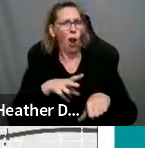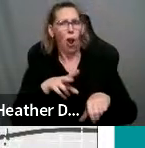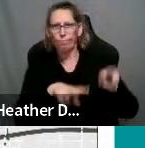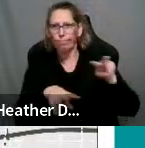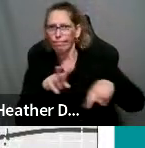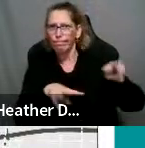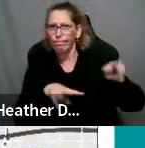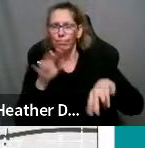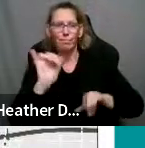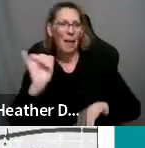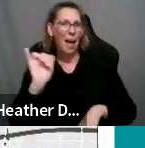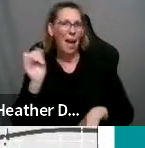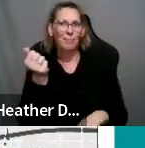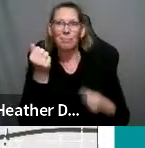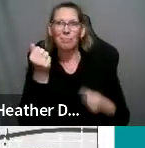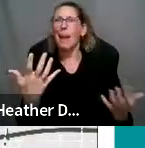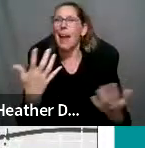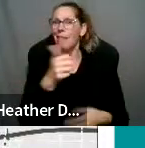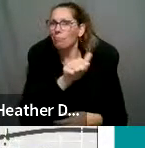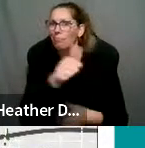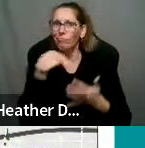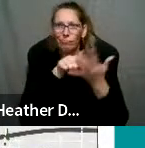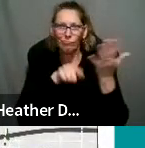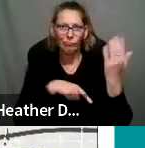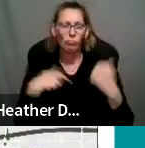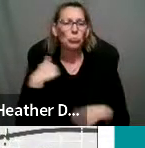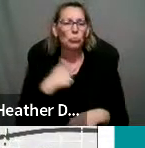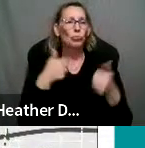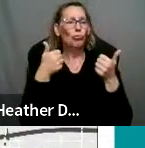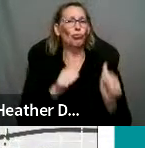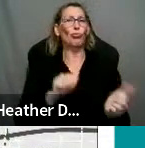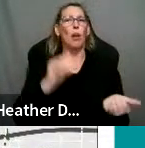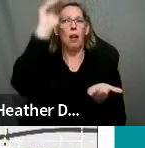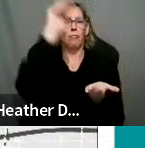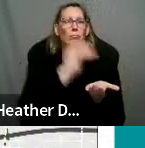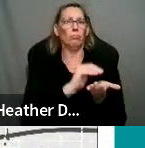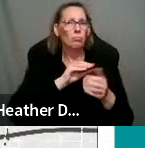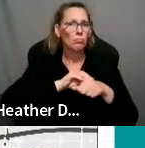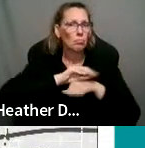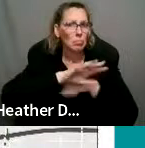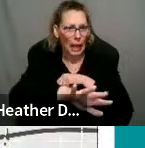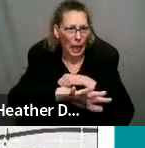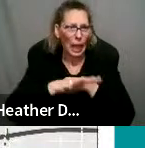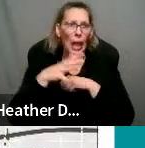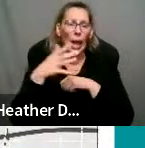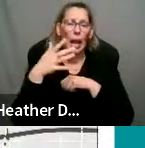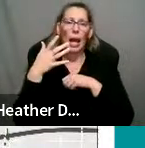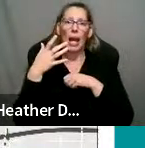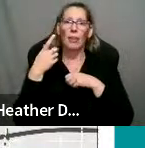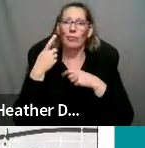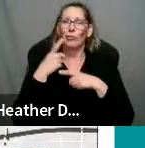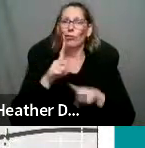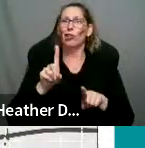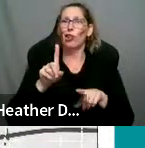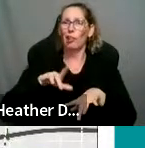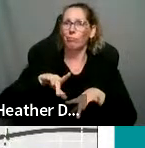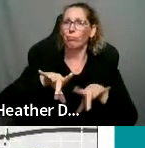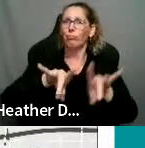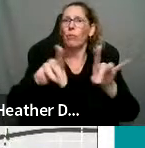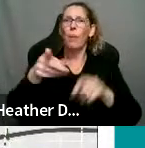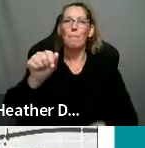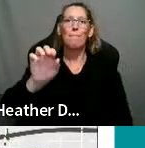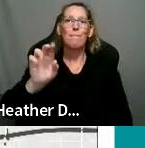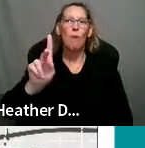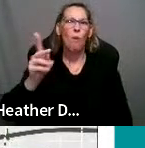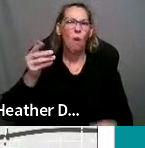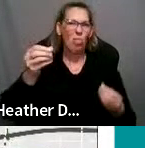like many of the others, and we try to minimize the impact and acquisition of park lands. We're